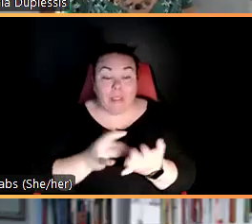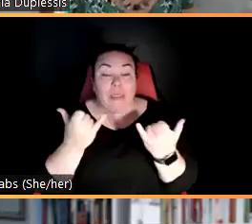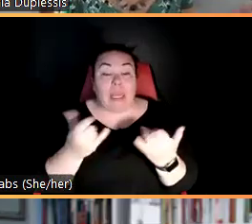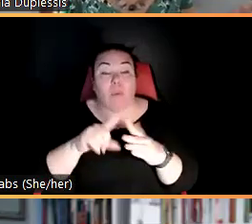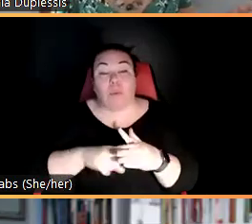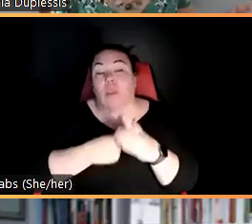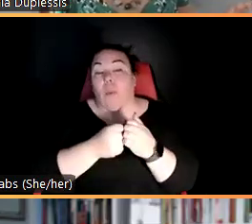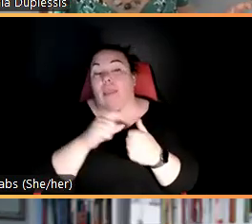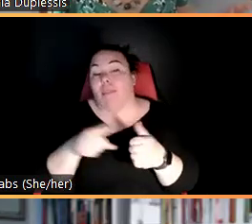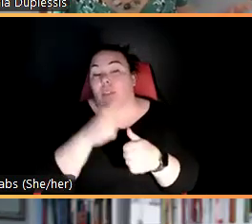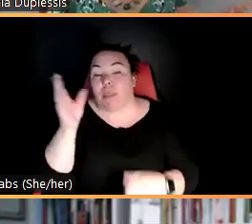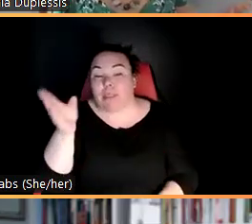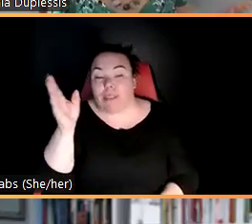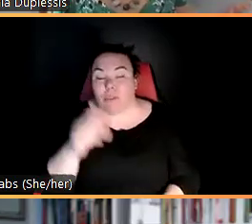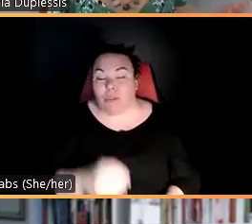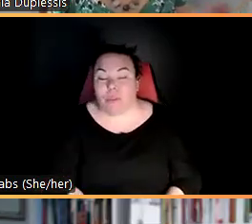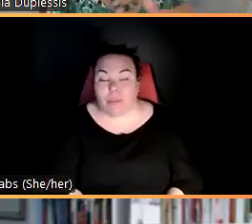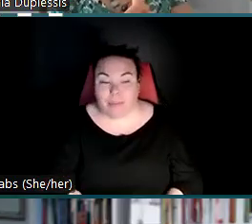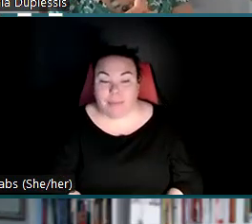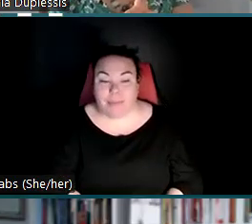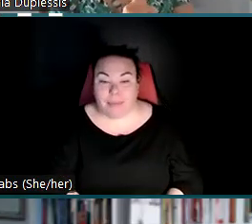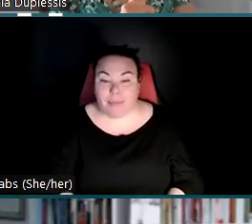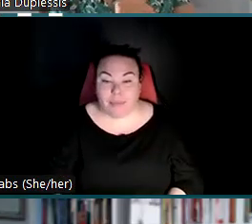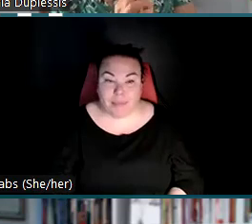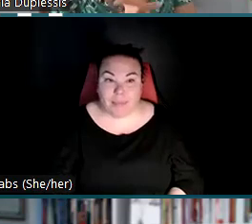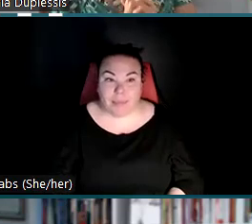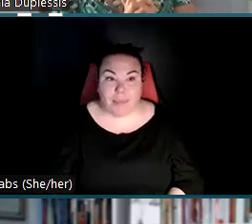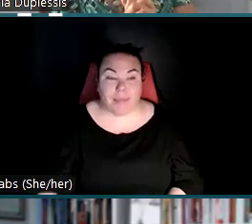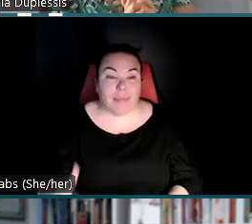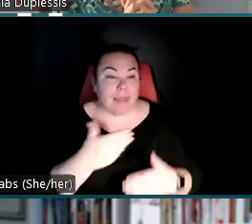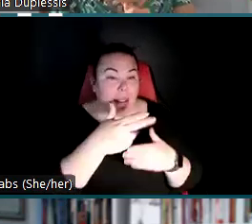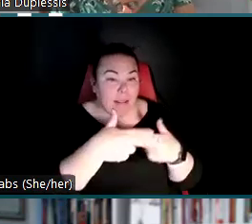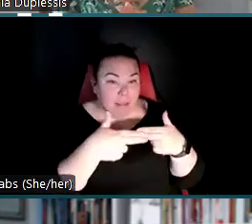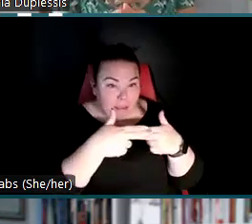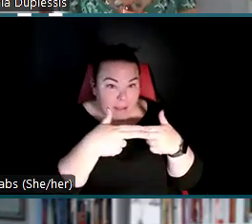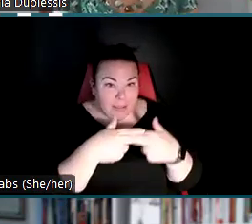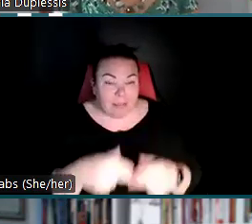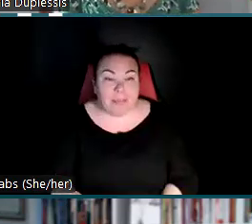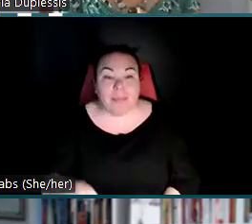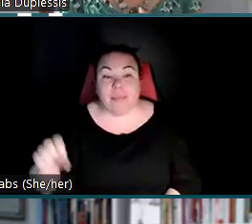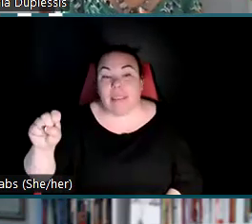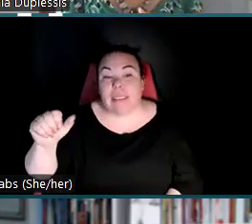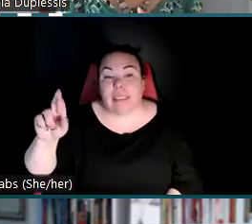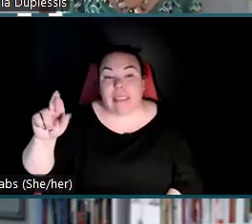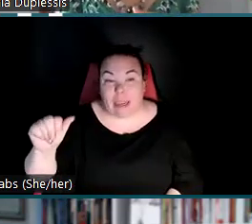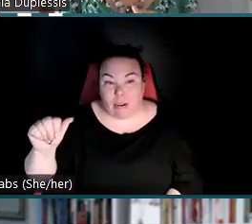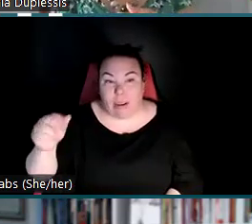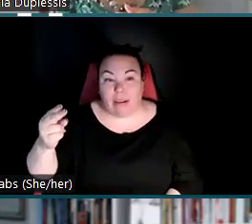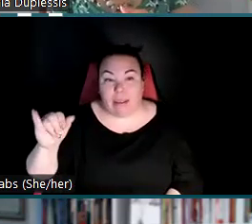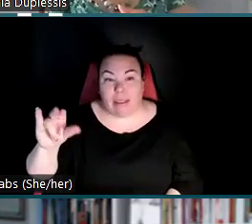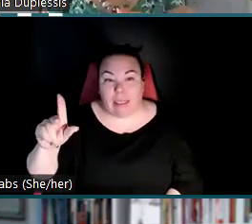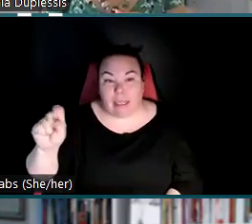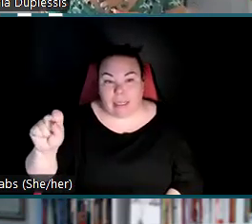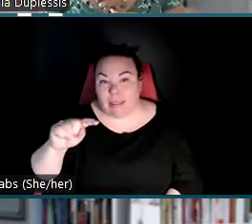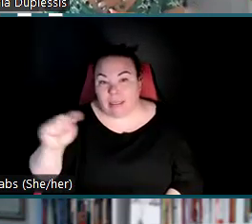presentation by our guests. If we can get the next slide. Sarah Hicks West is joining us from